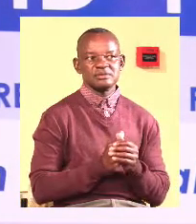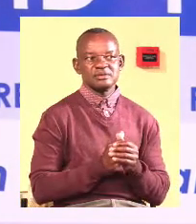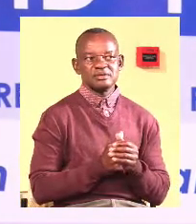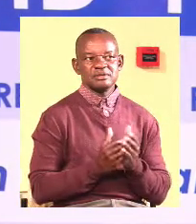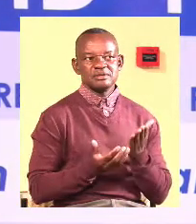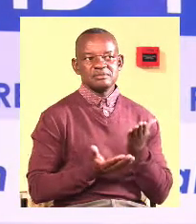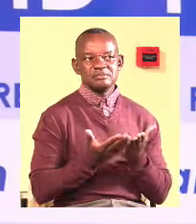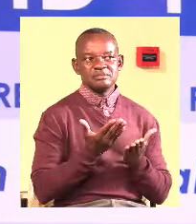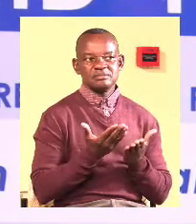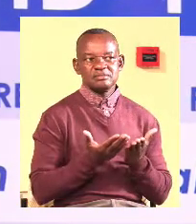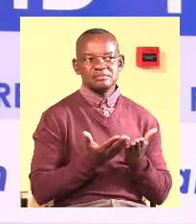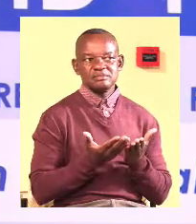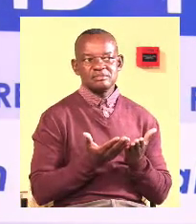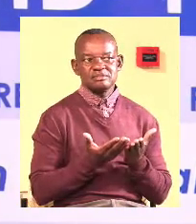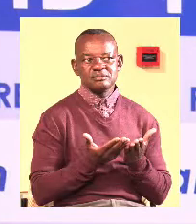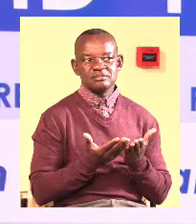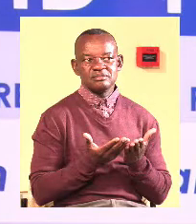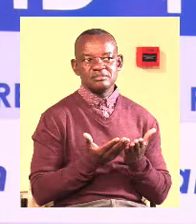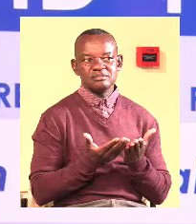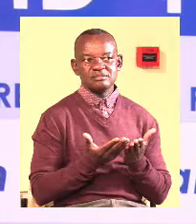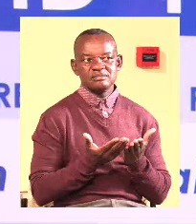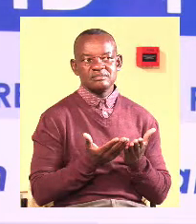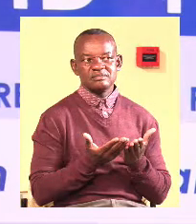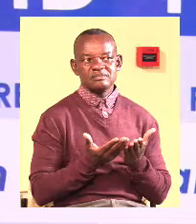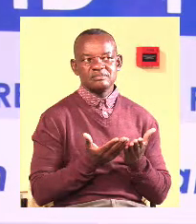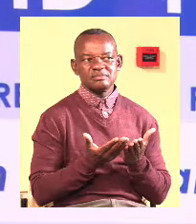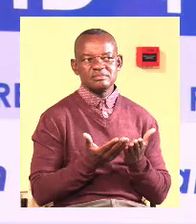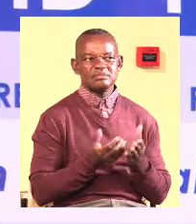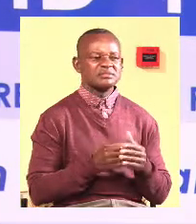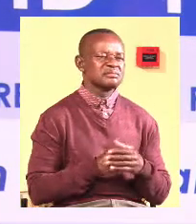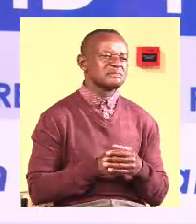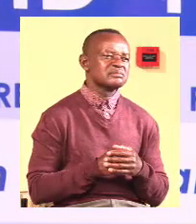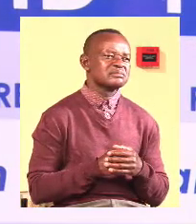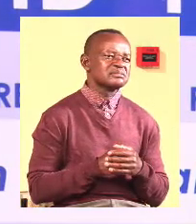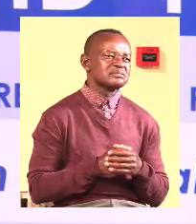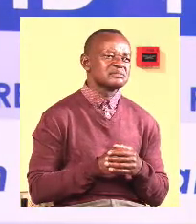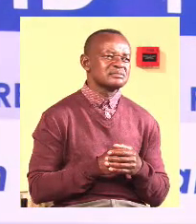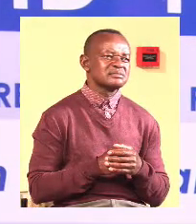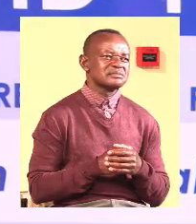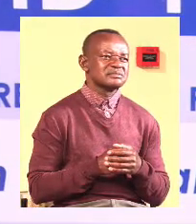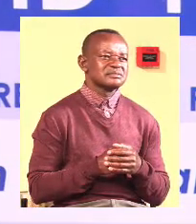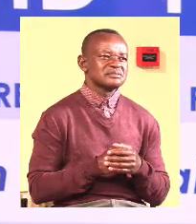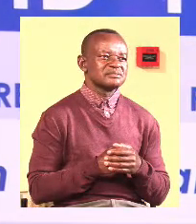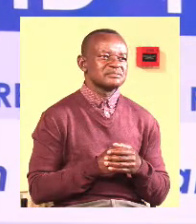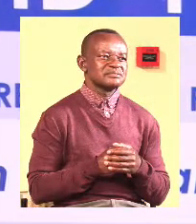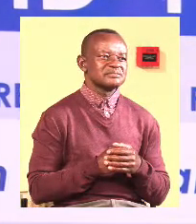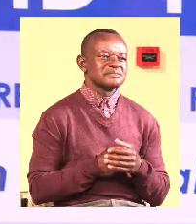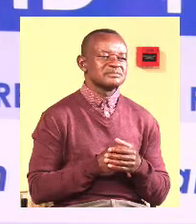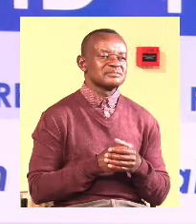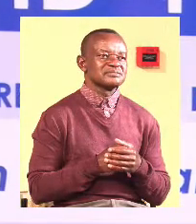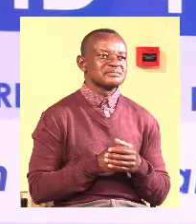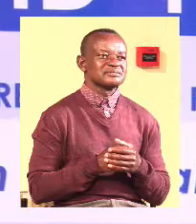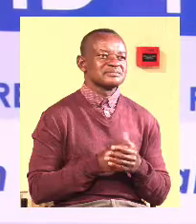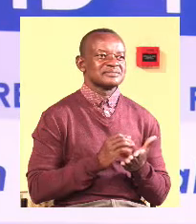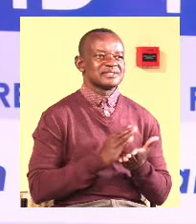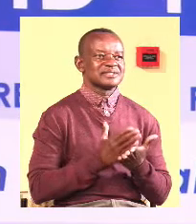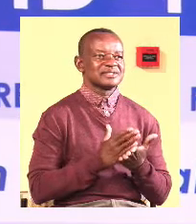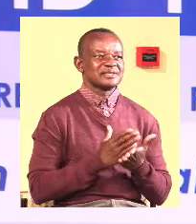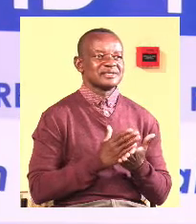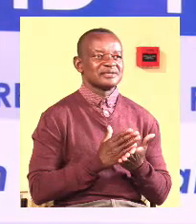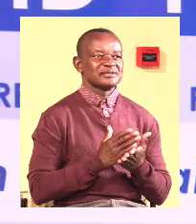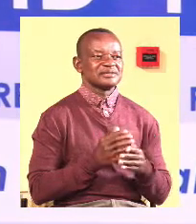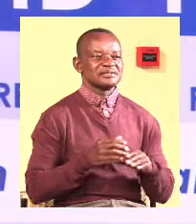was reported here in the center. Then later, for the situation report, which was sent out